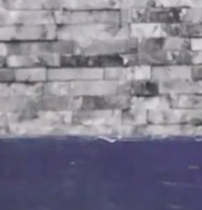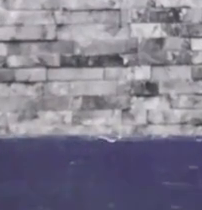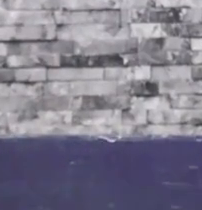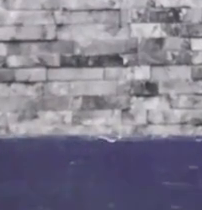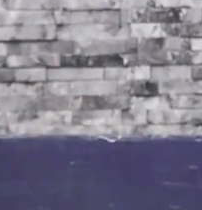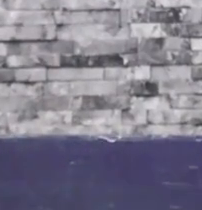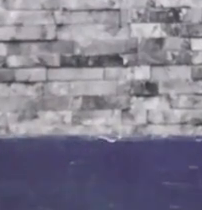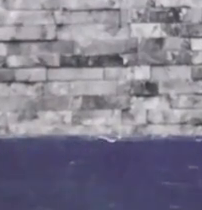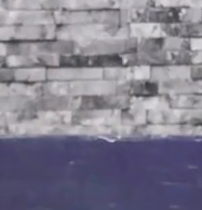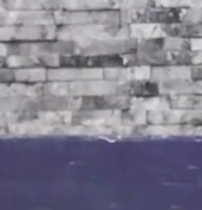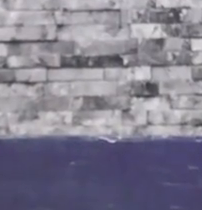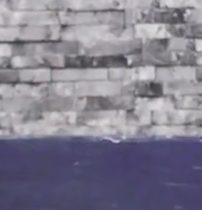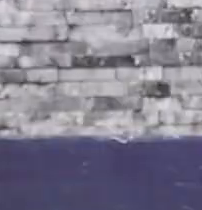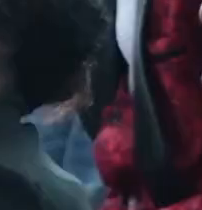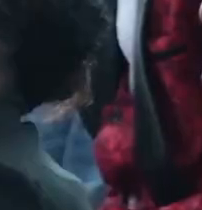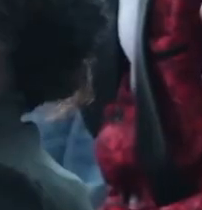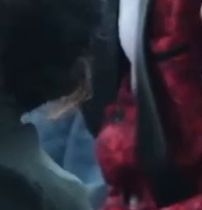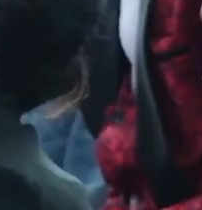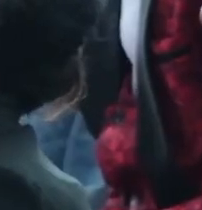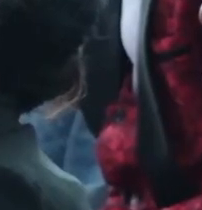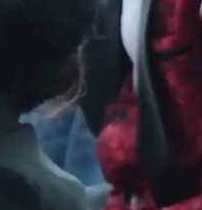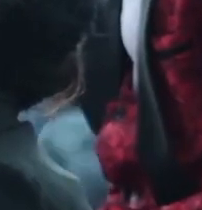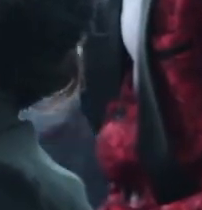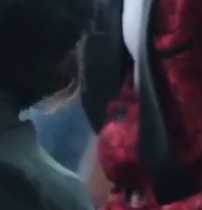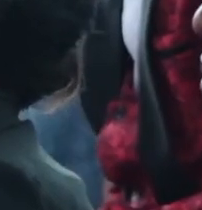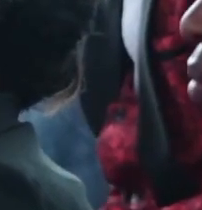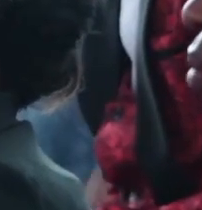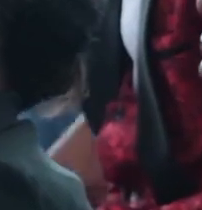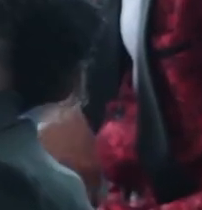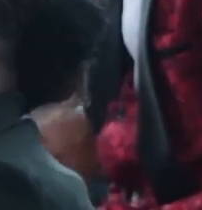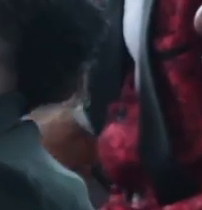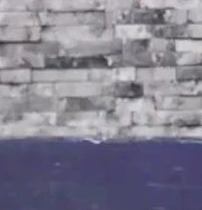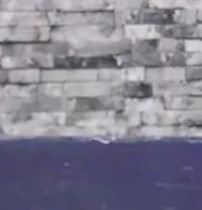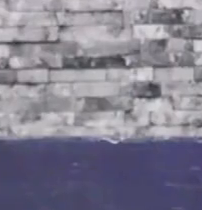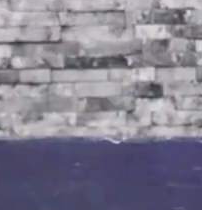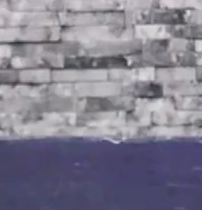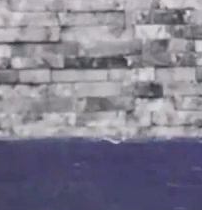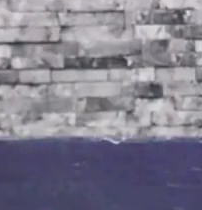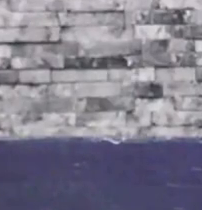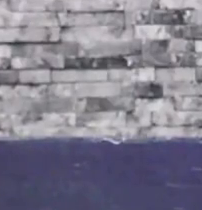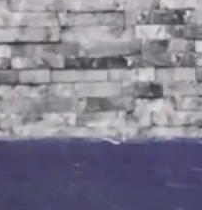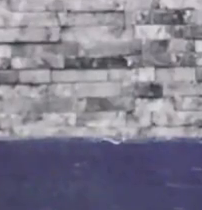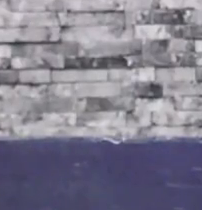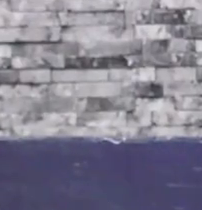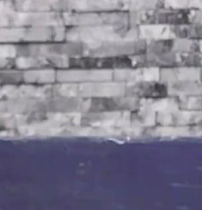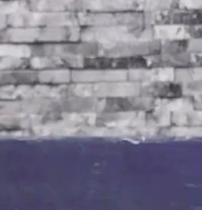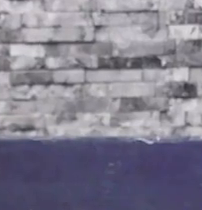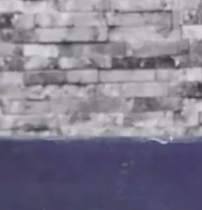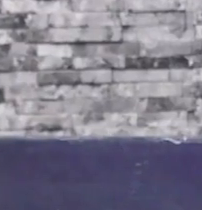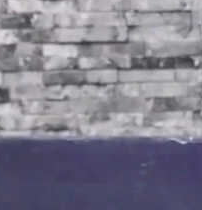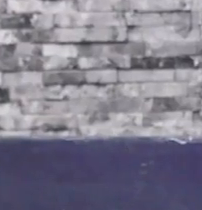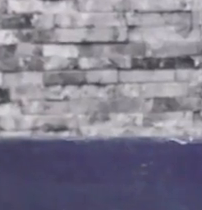Ambia jirani yako hivi. I'm going to live on God's standard. Naenda kuishi kwa vipimo za Mungu. Actually tell them your opinion is